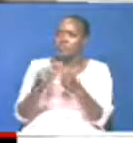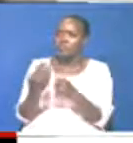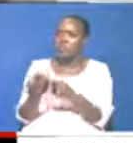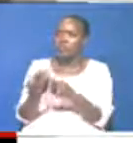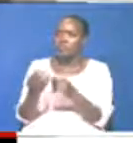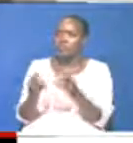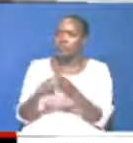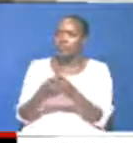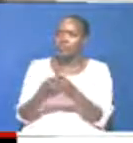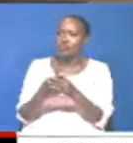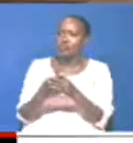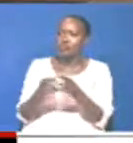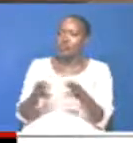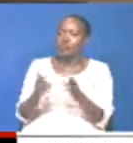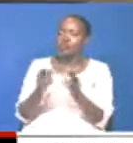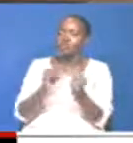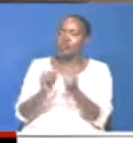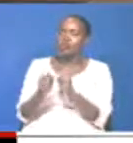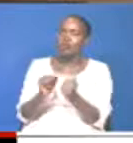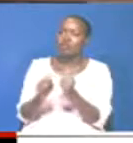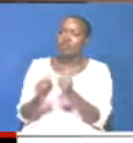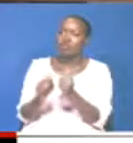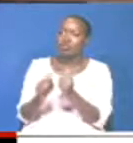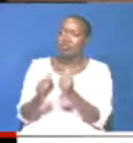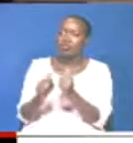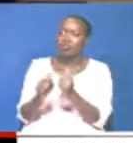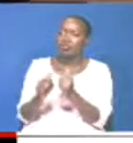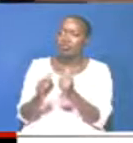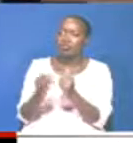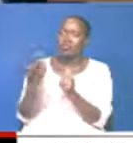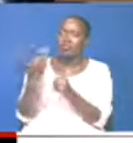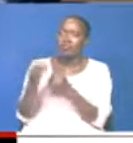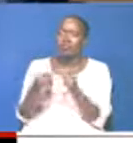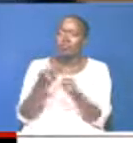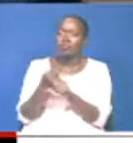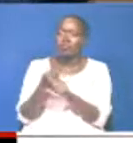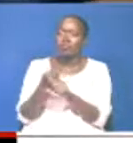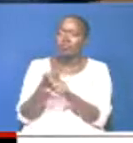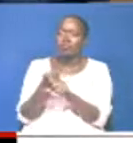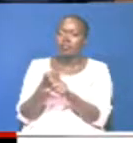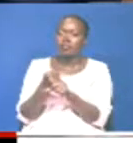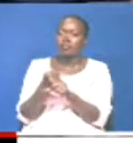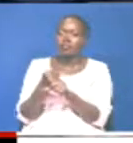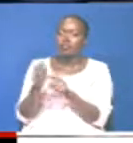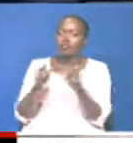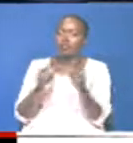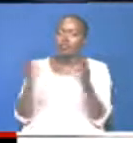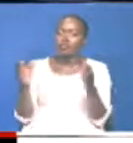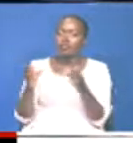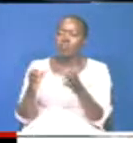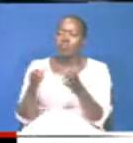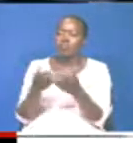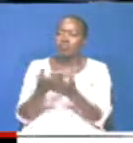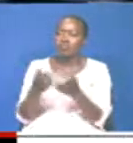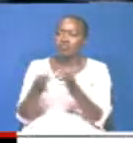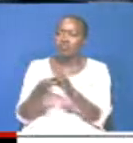those road races. So WRC, of course, now, the Safari Rally was actually incorporated in